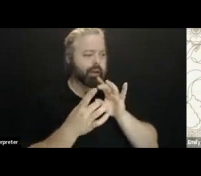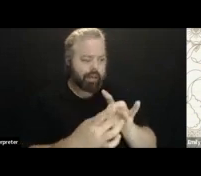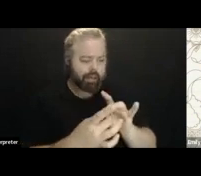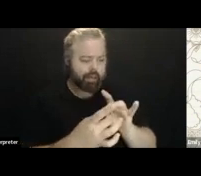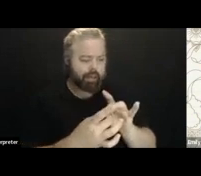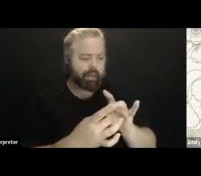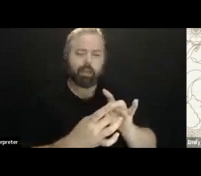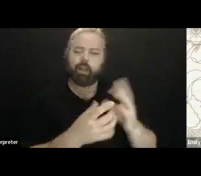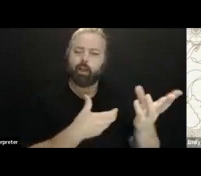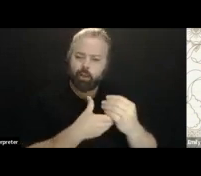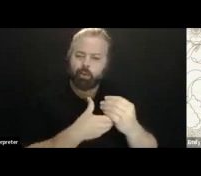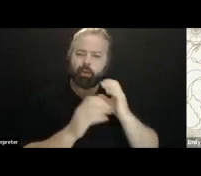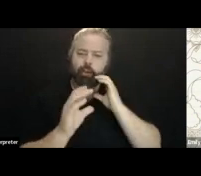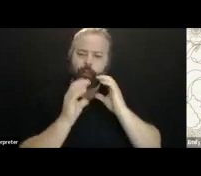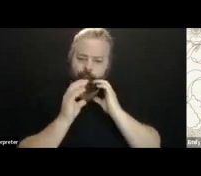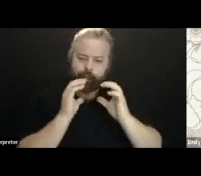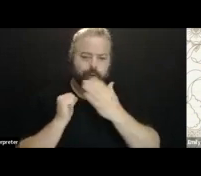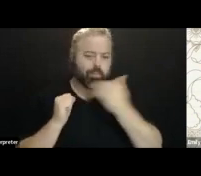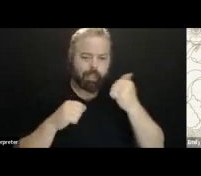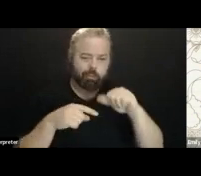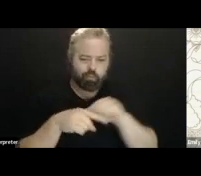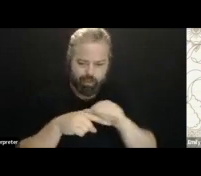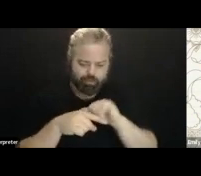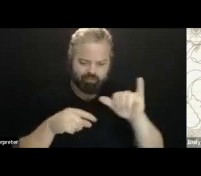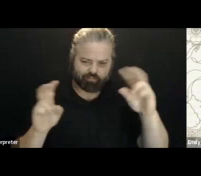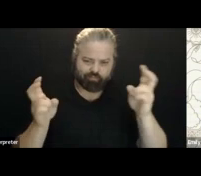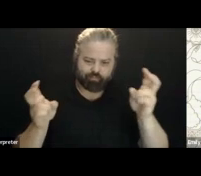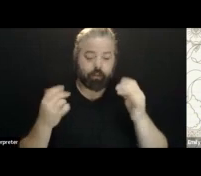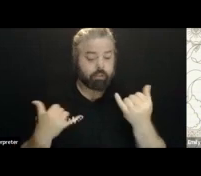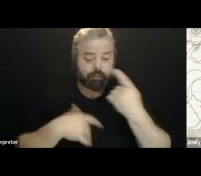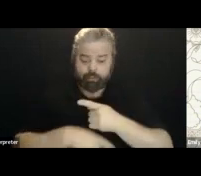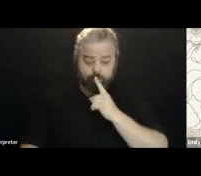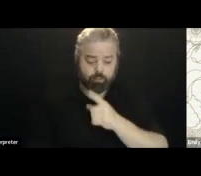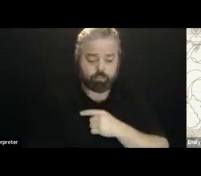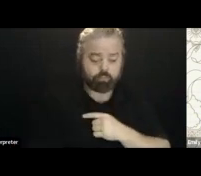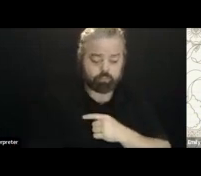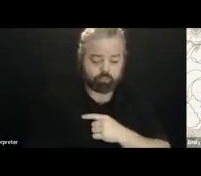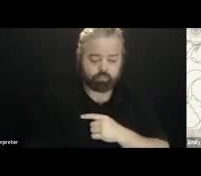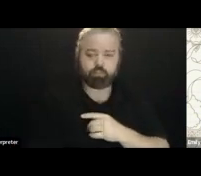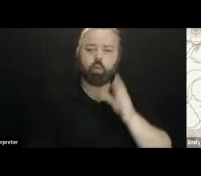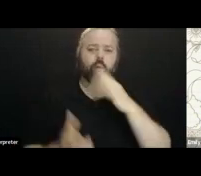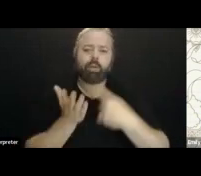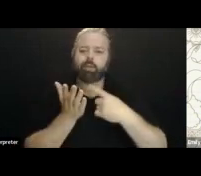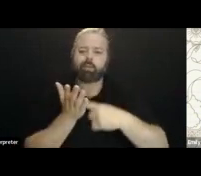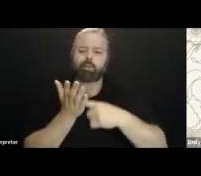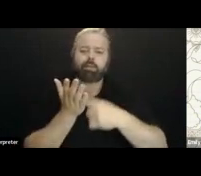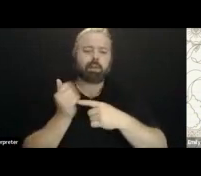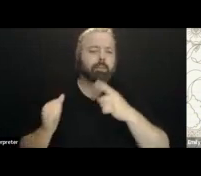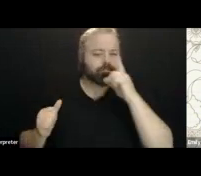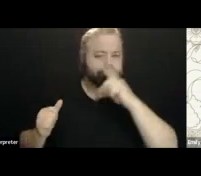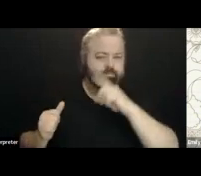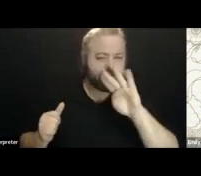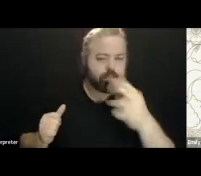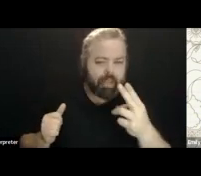Practices. So a lot about what we're going to talk about today is sort of talking about myths and facts around